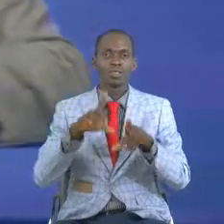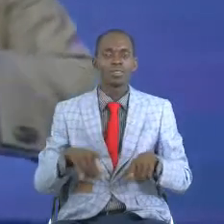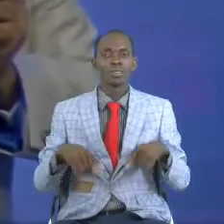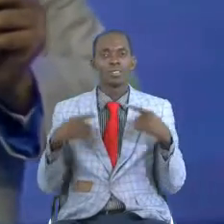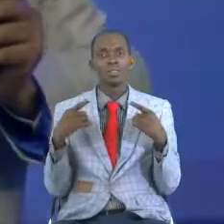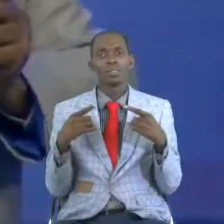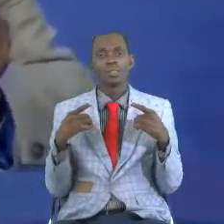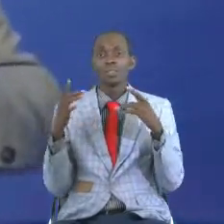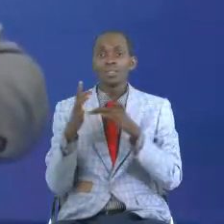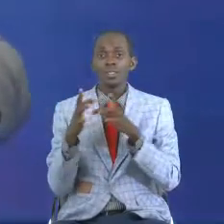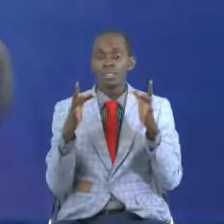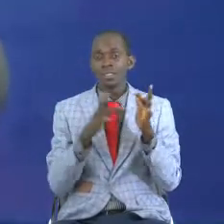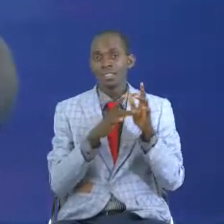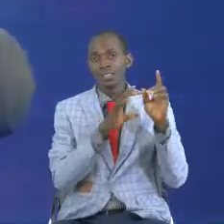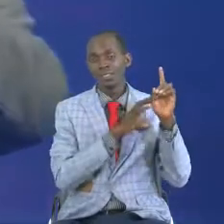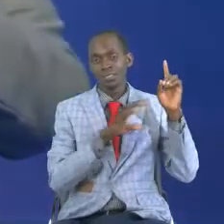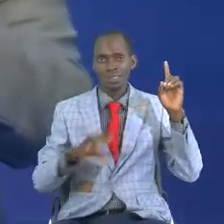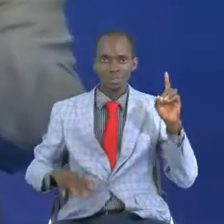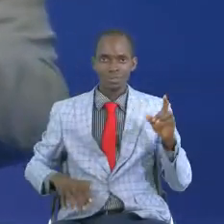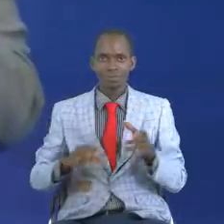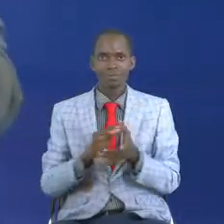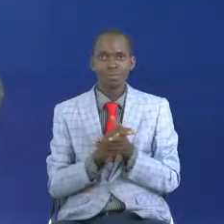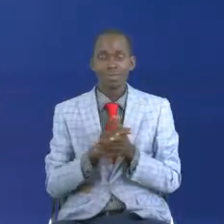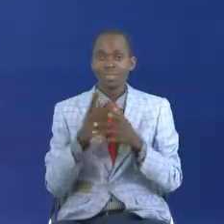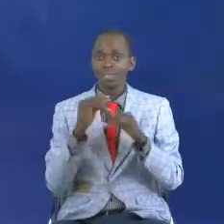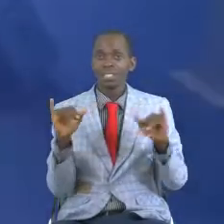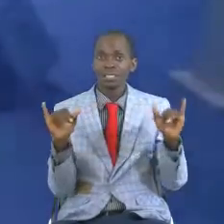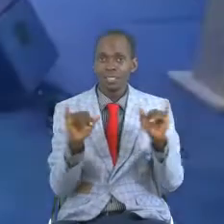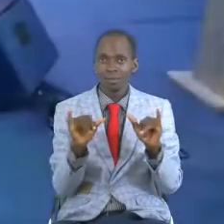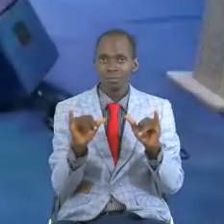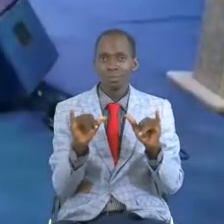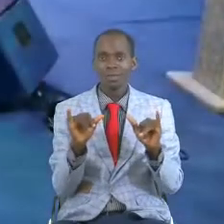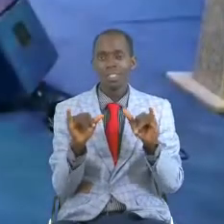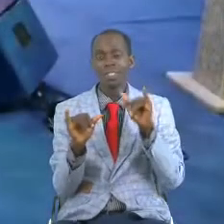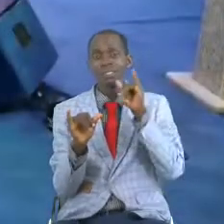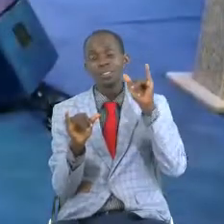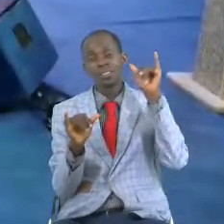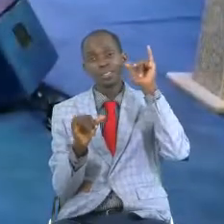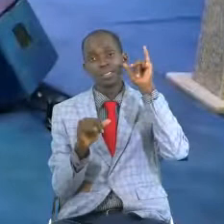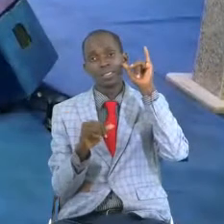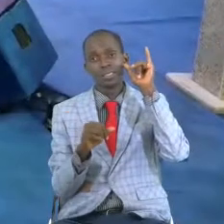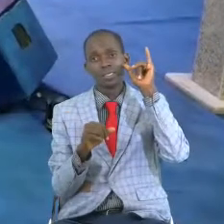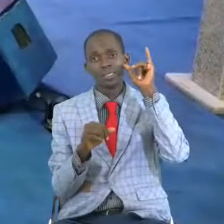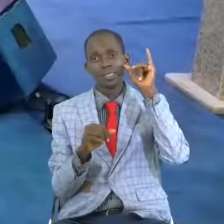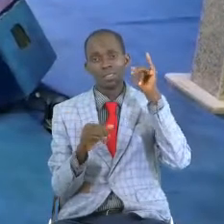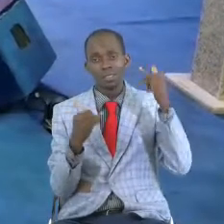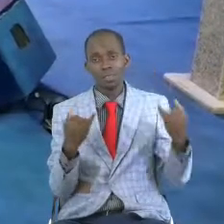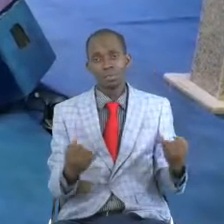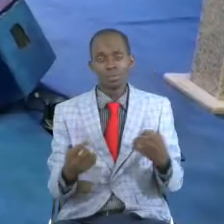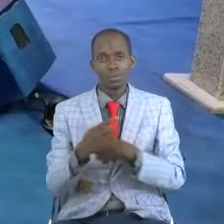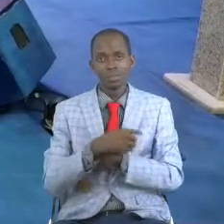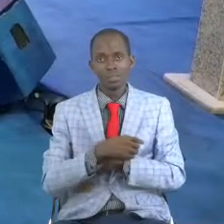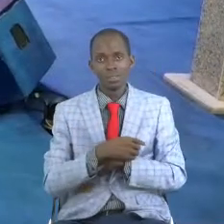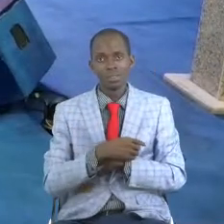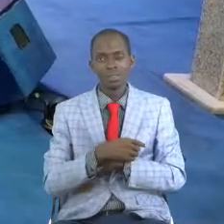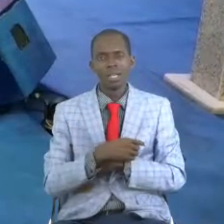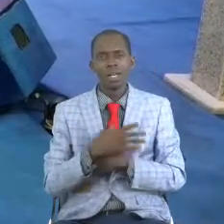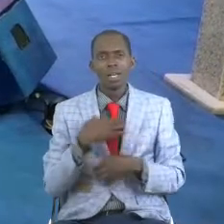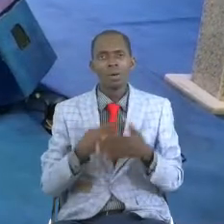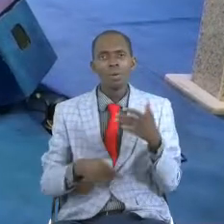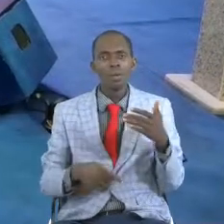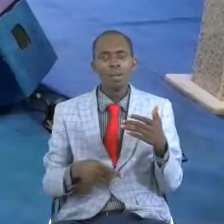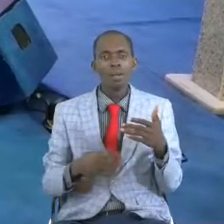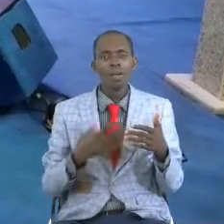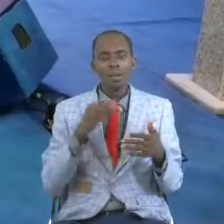Jesus Christ, the same yesterday, today, tell me,